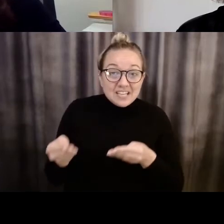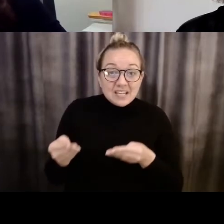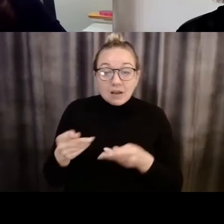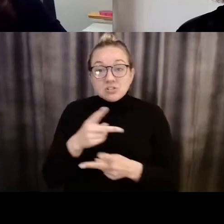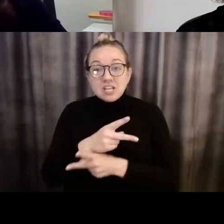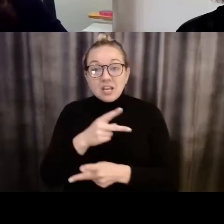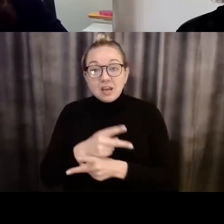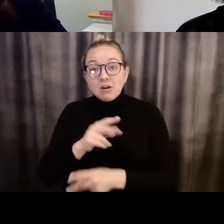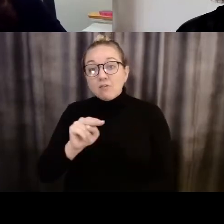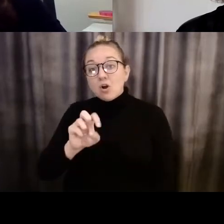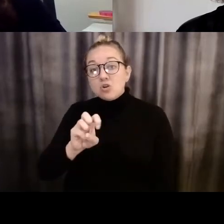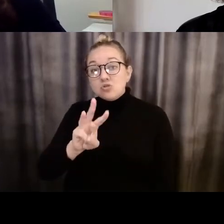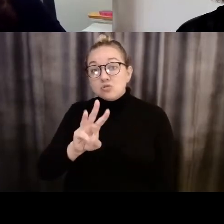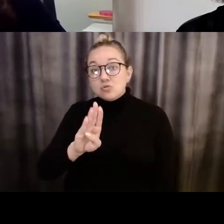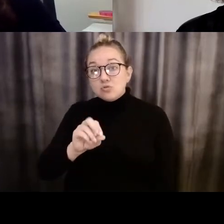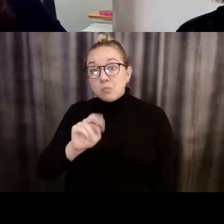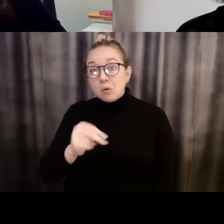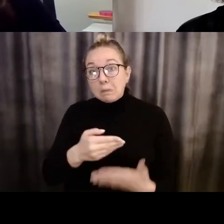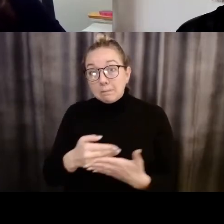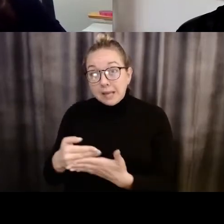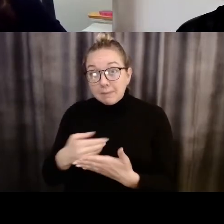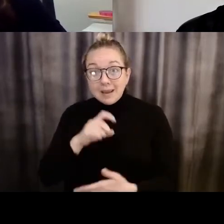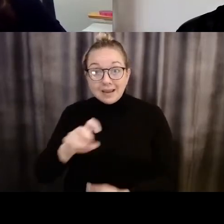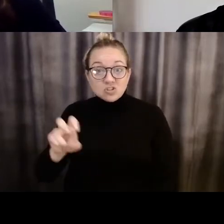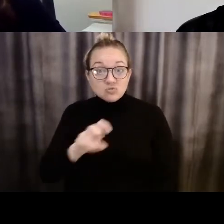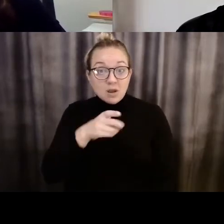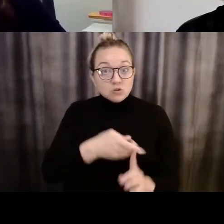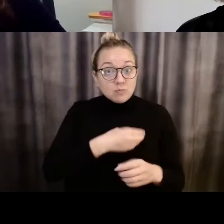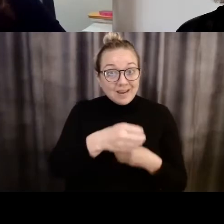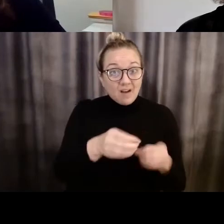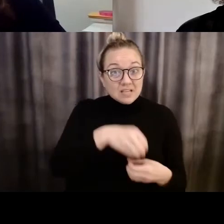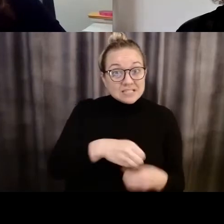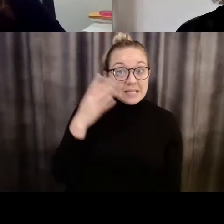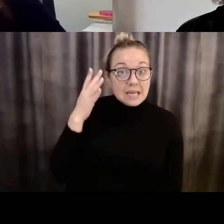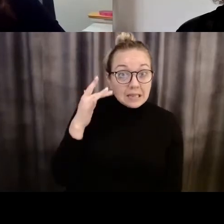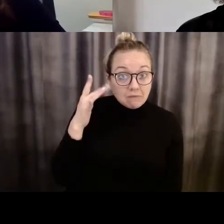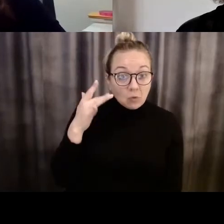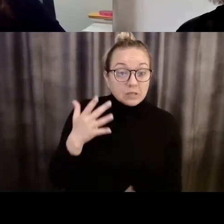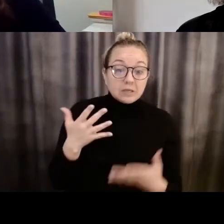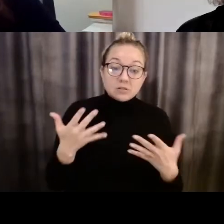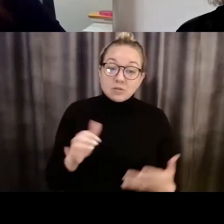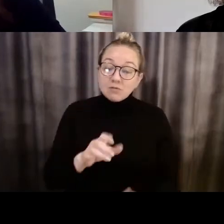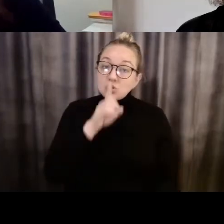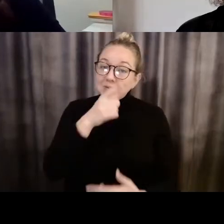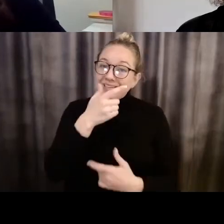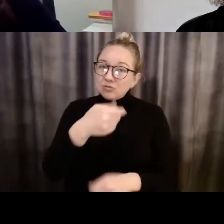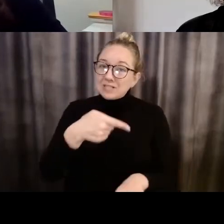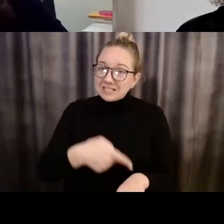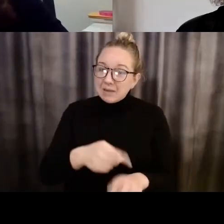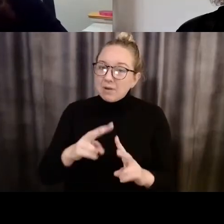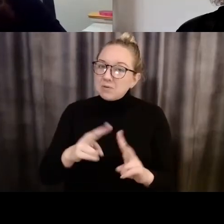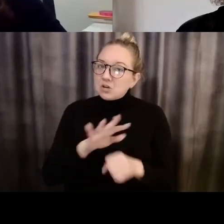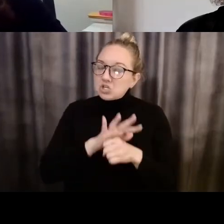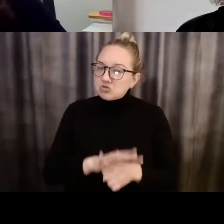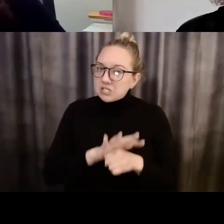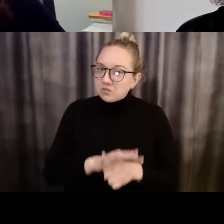my office, which at the time was in California. So it was an interesting time for me. It was really stressful. So it became